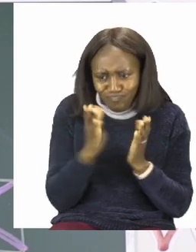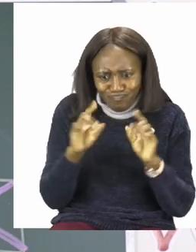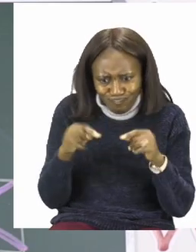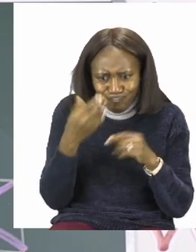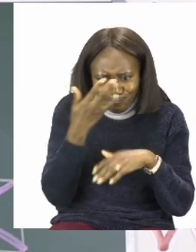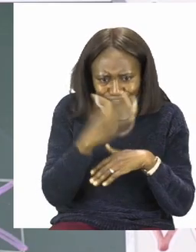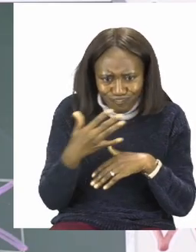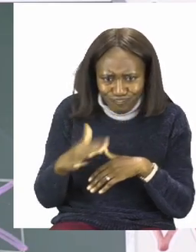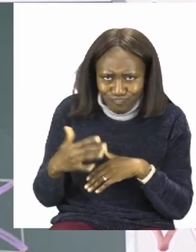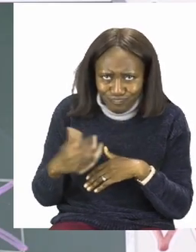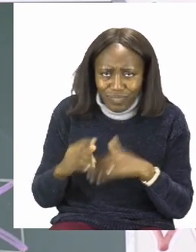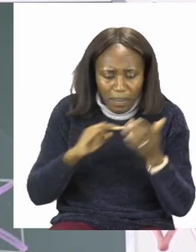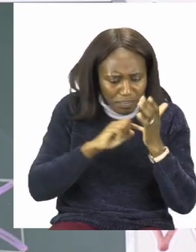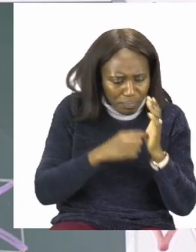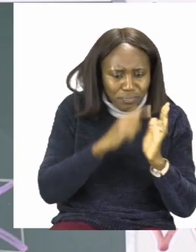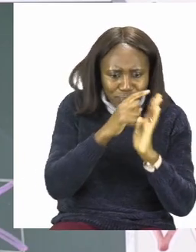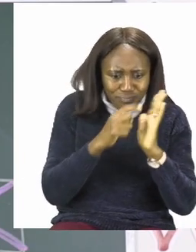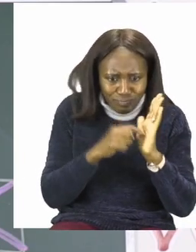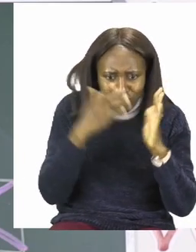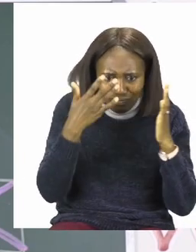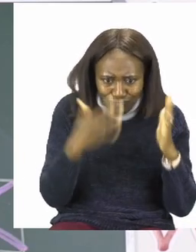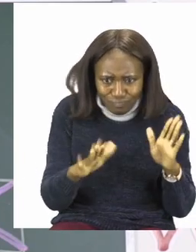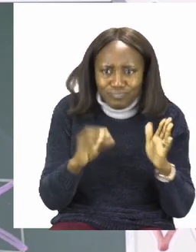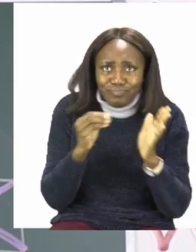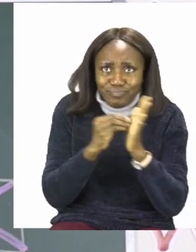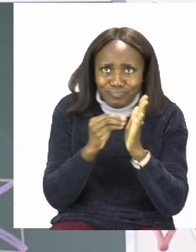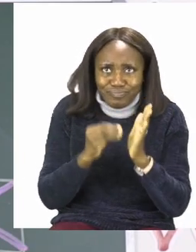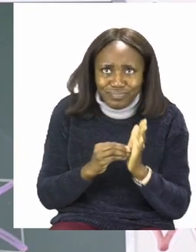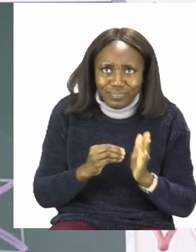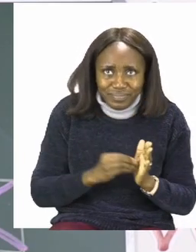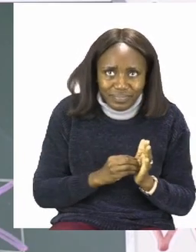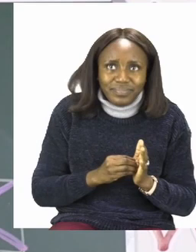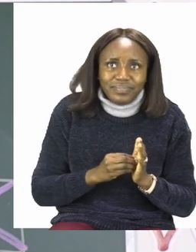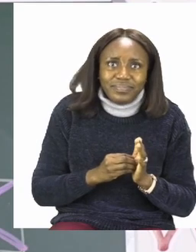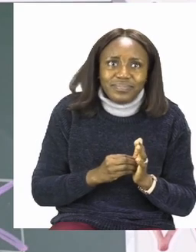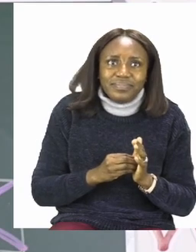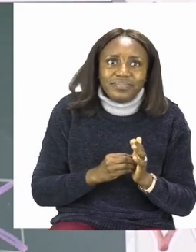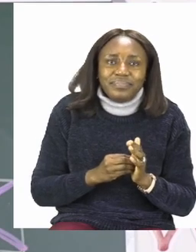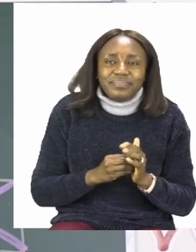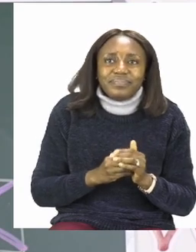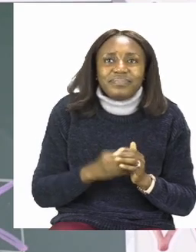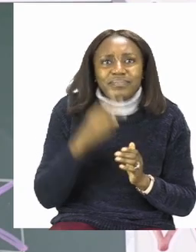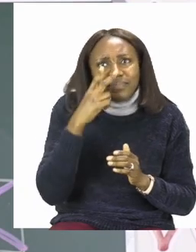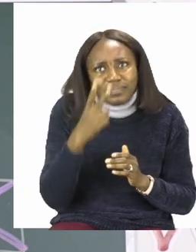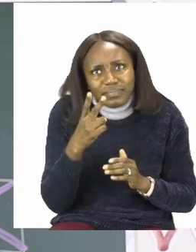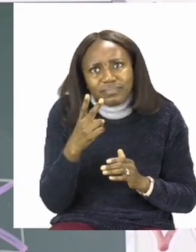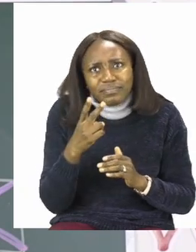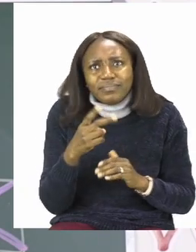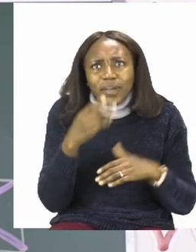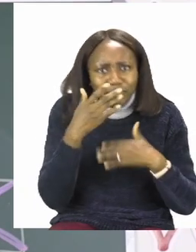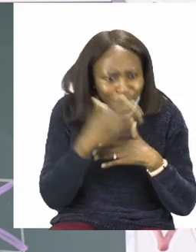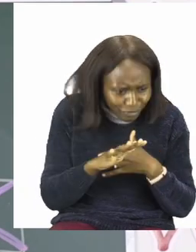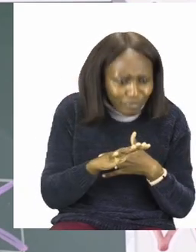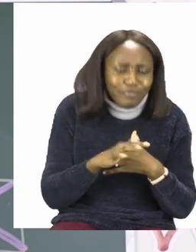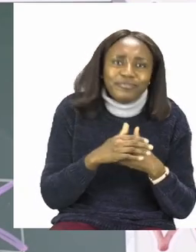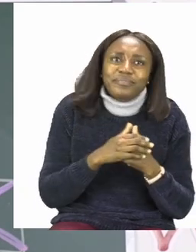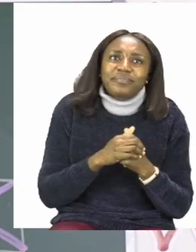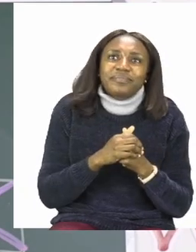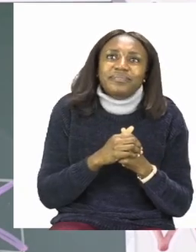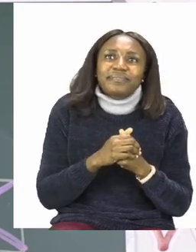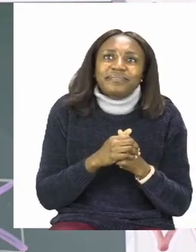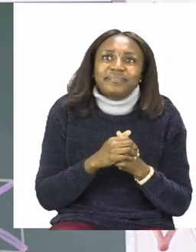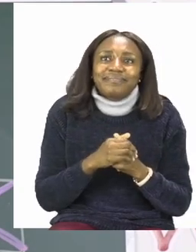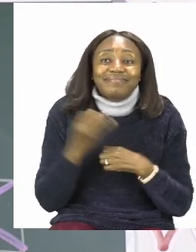now punctuate the sentences at the end correctly, and then check your work to say that you are done.